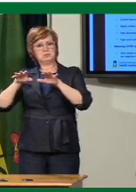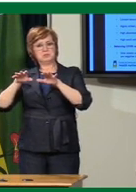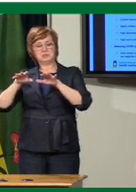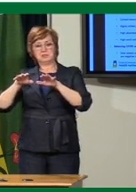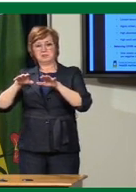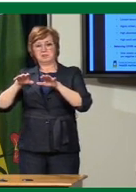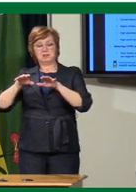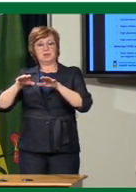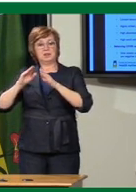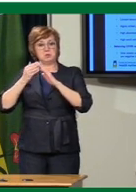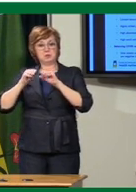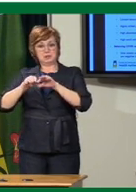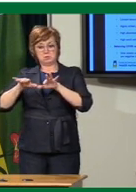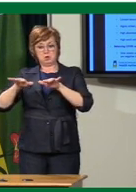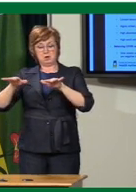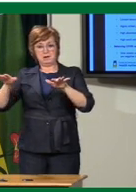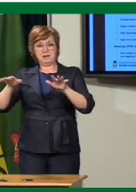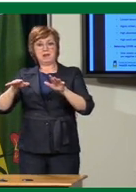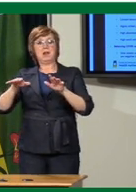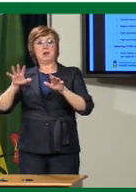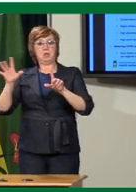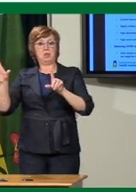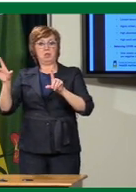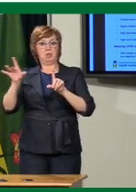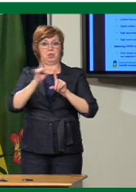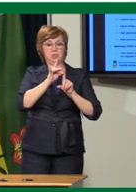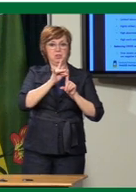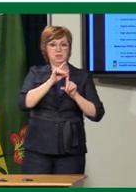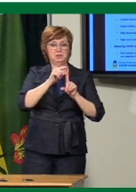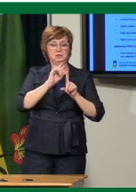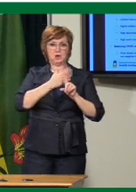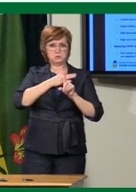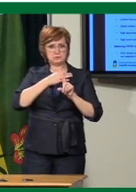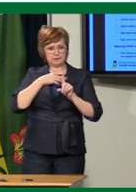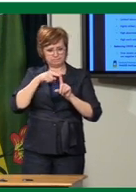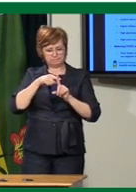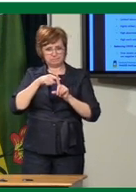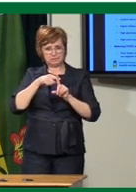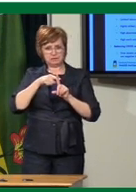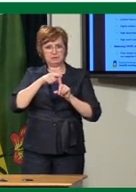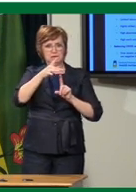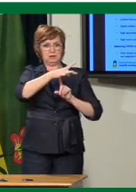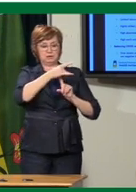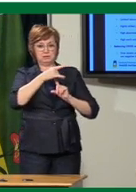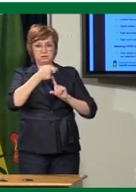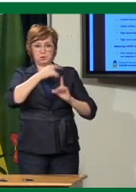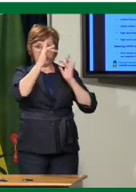staff and basically takes them out of our workforce, as well as any others that were